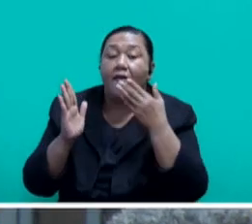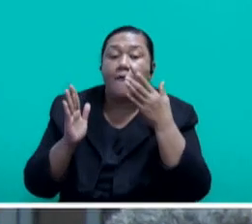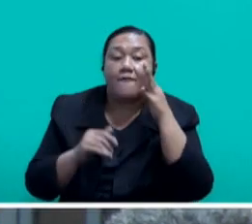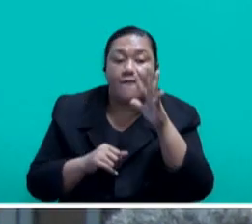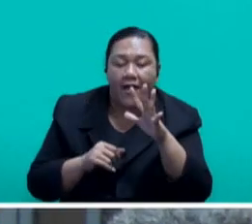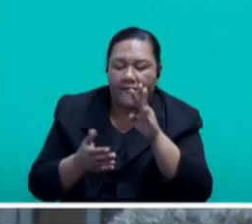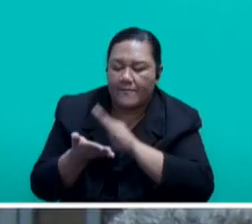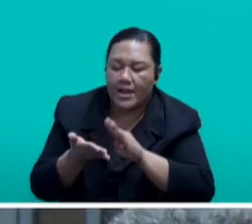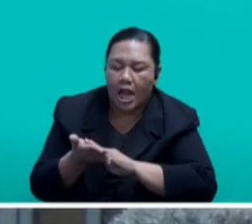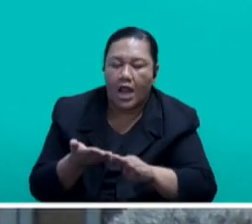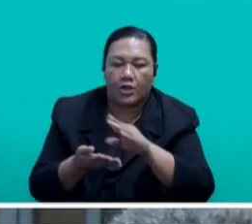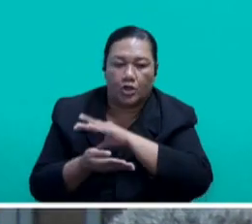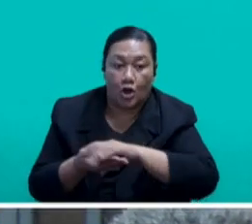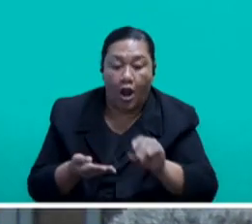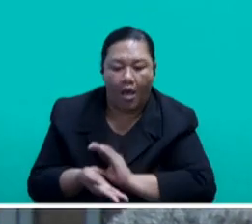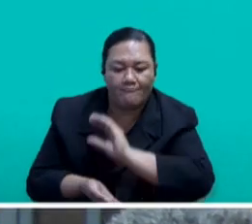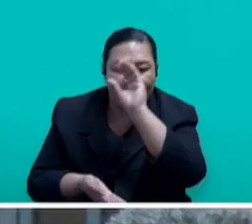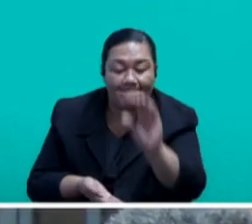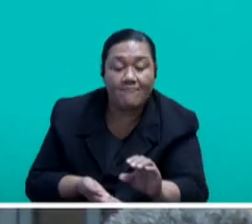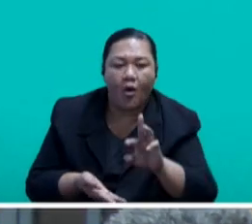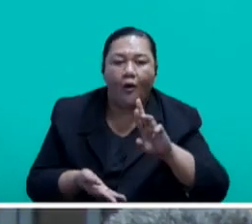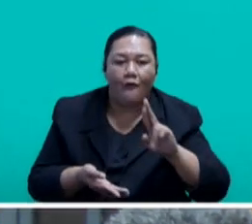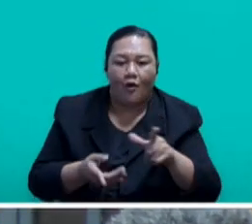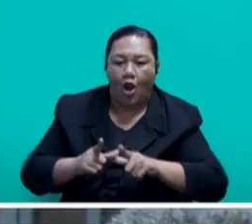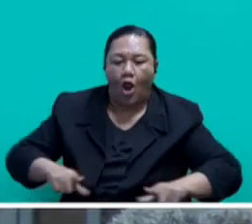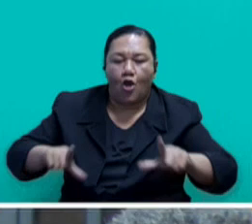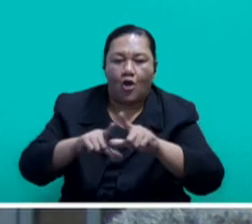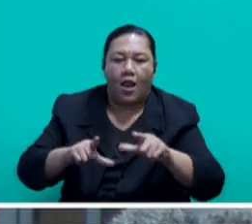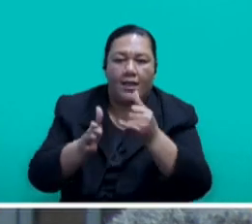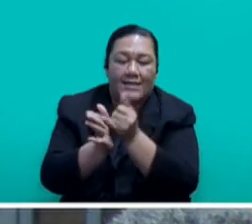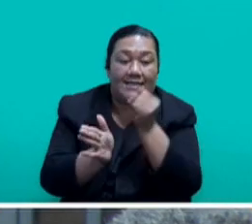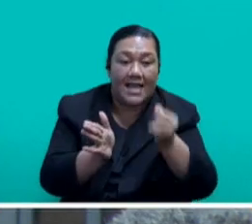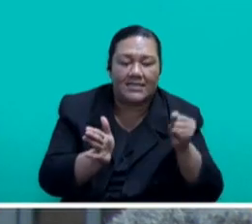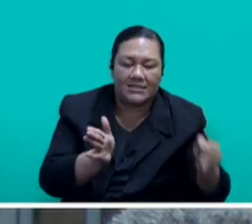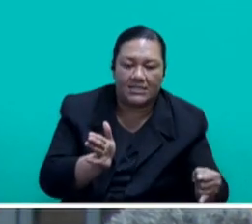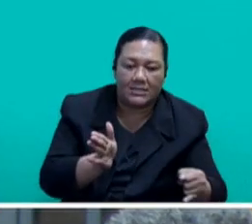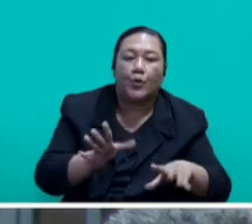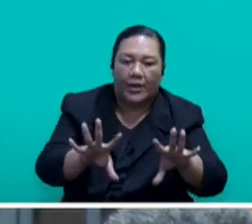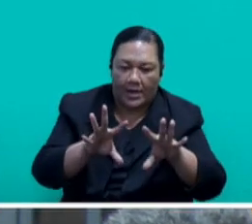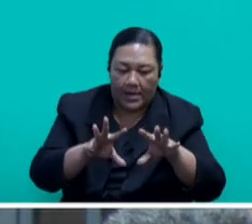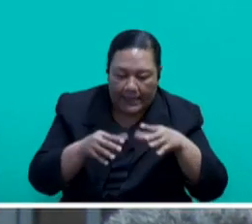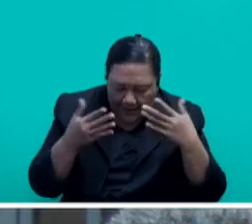year. It is time that the local dairy industry receives the attention it deserves.